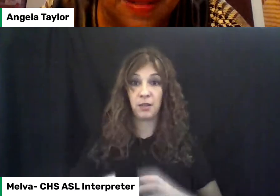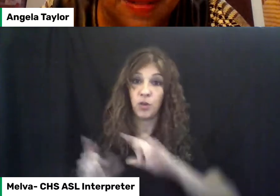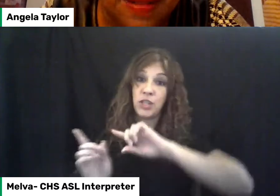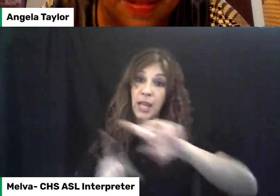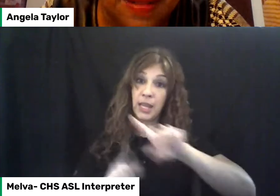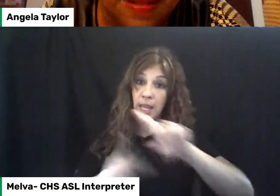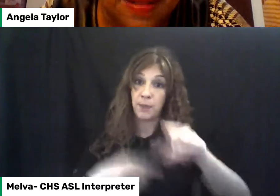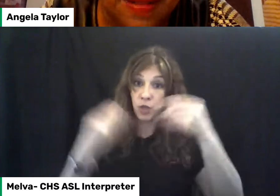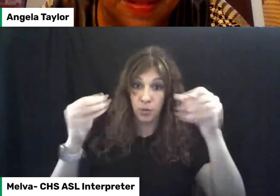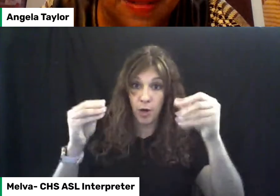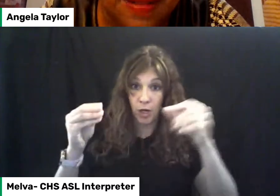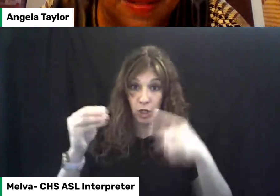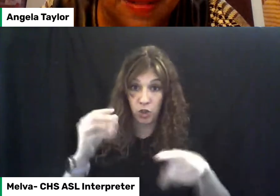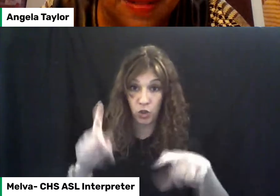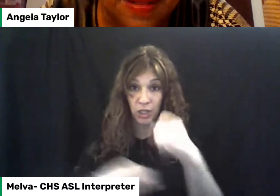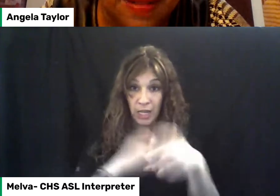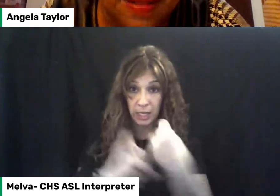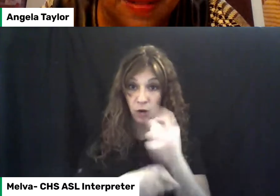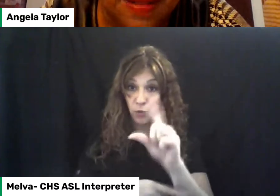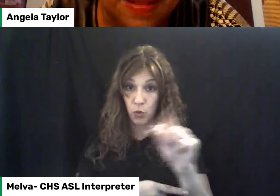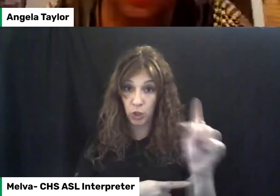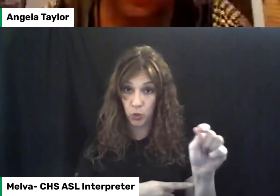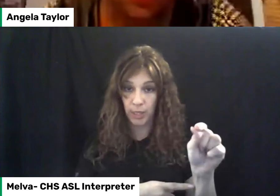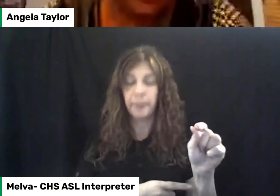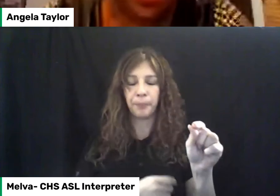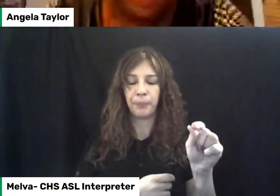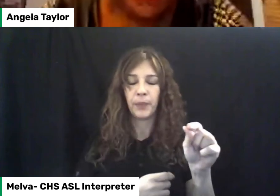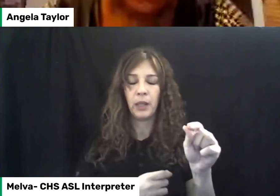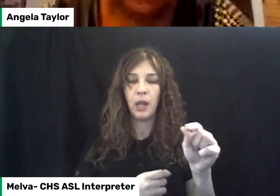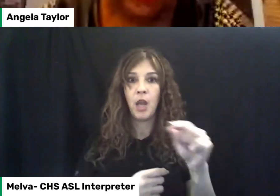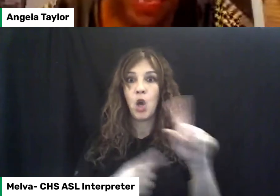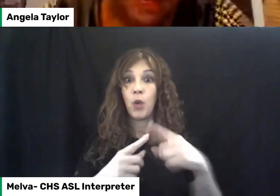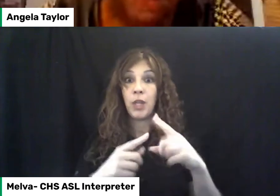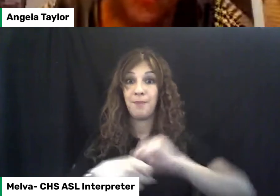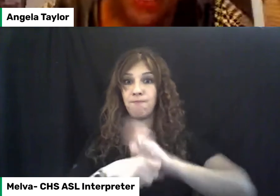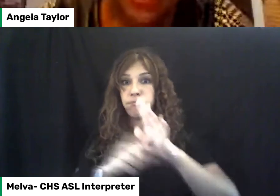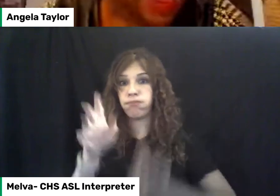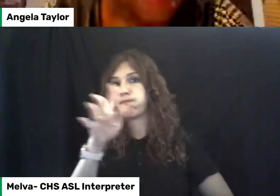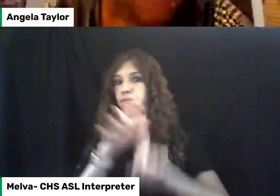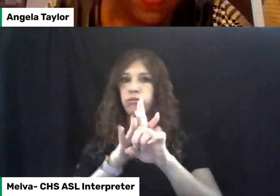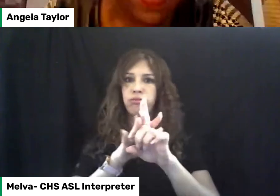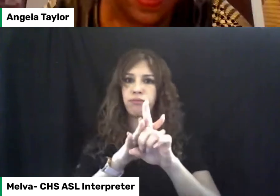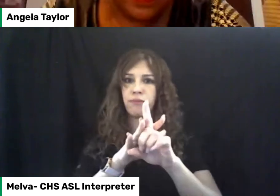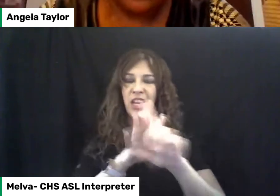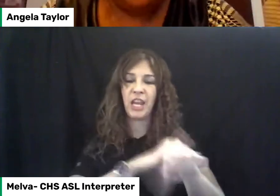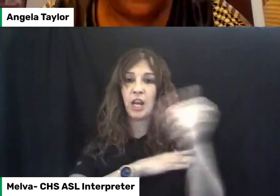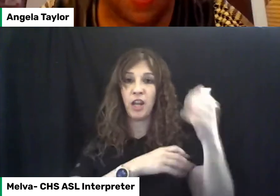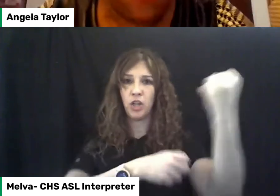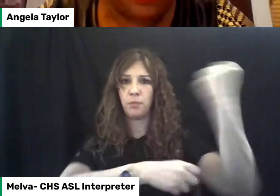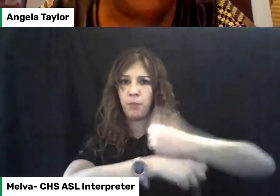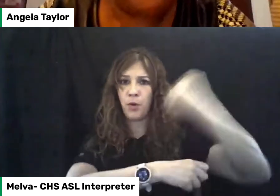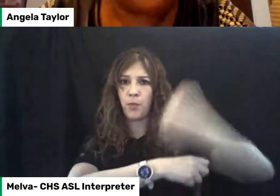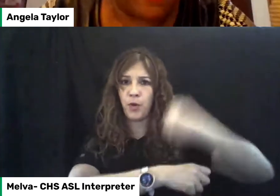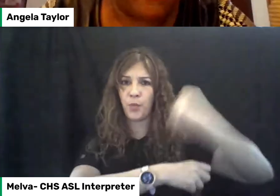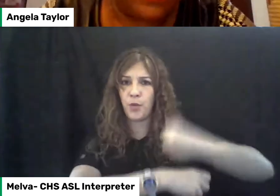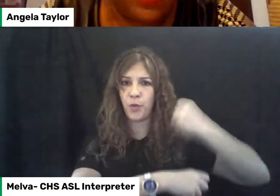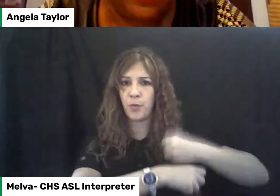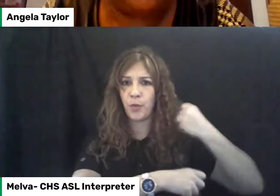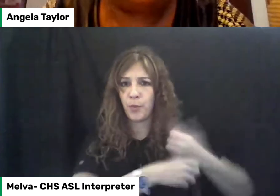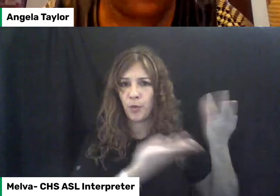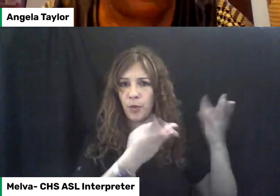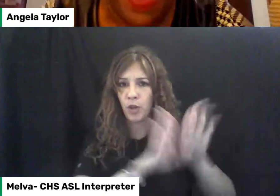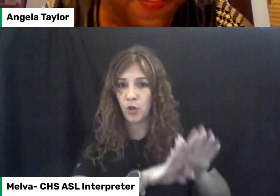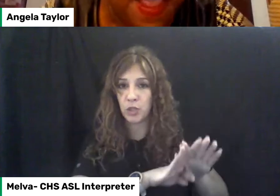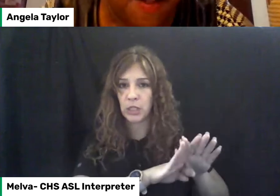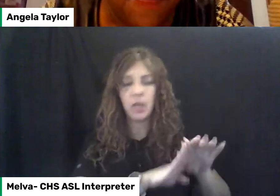that year 20, when pandemic showed up and shut everything down, they were uncertain